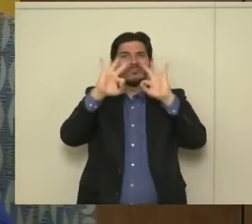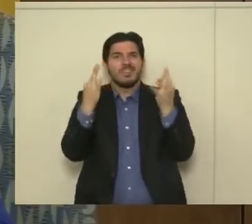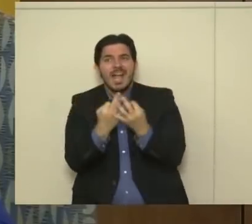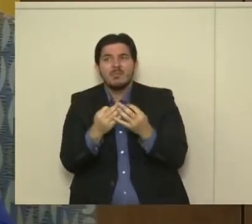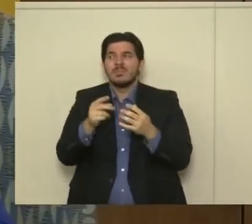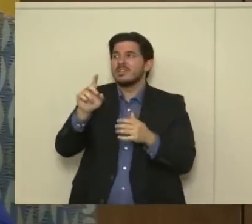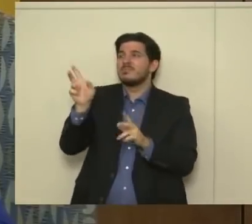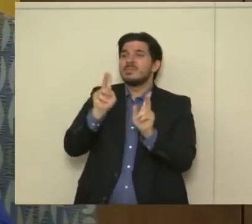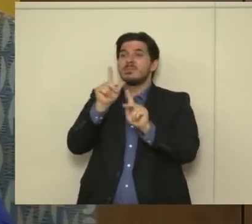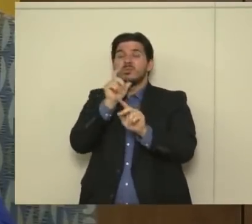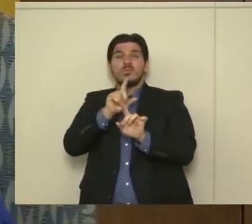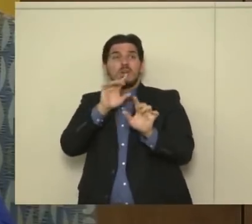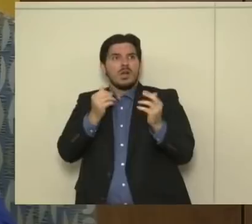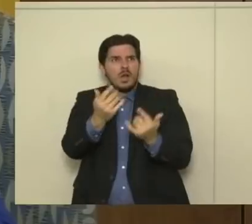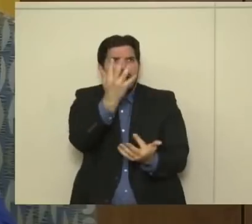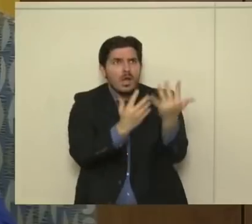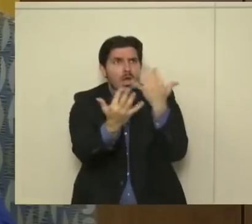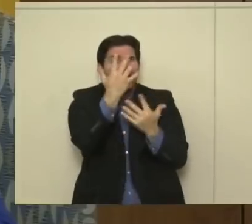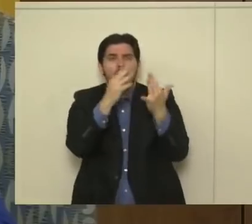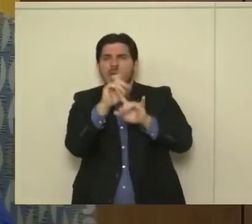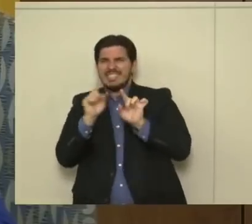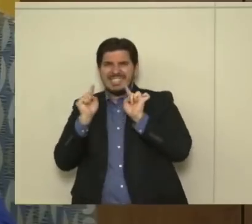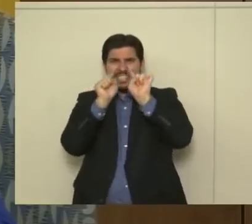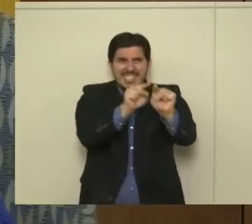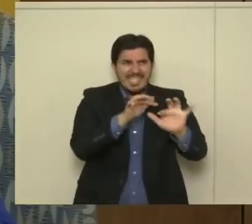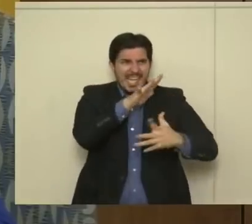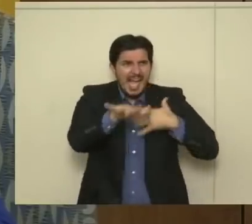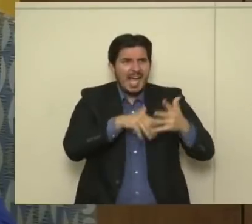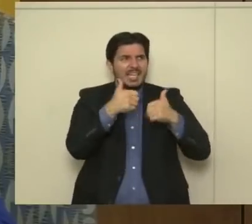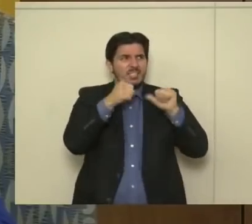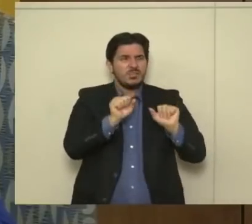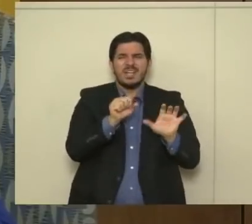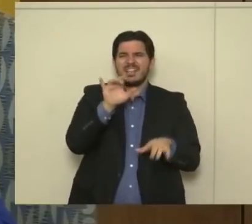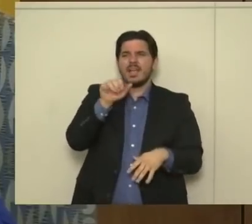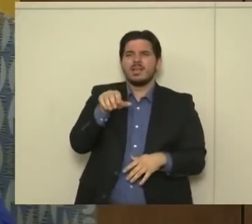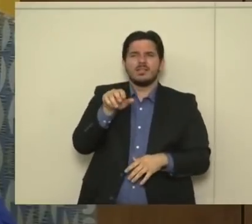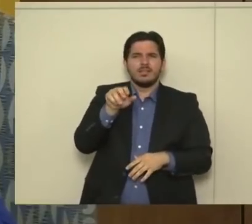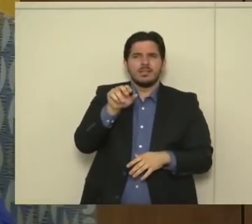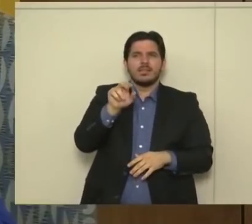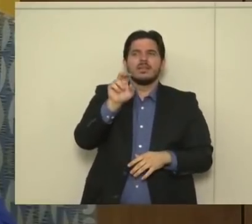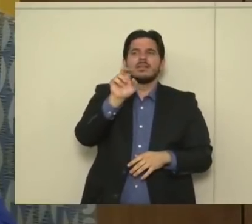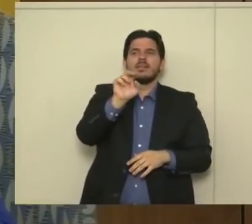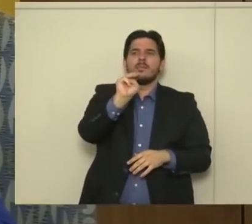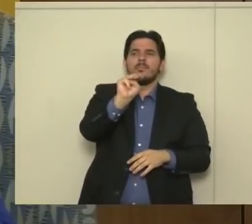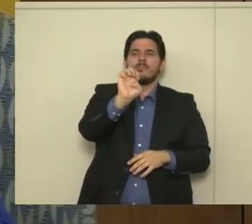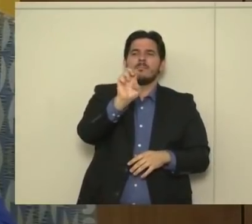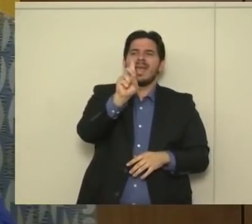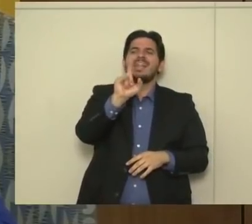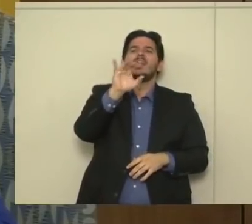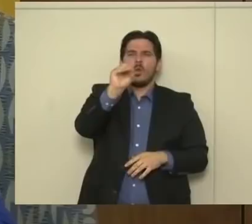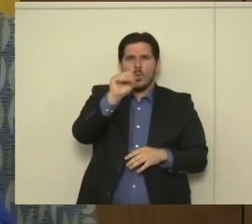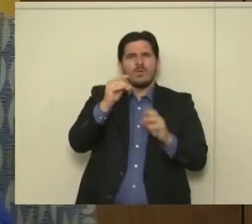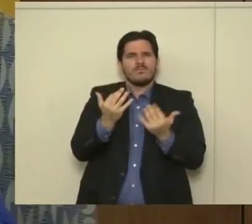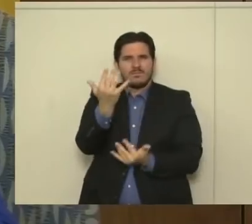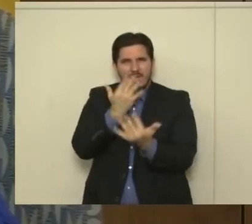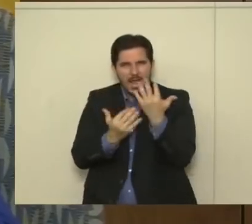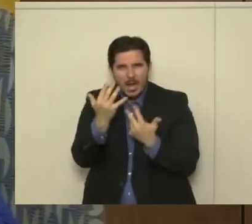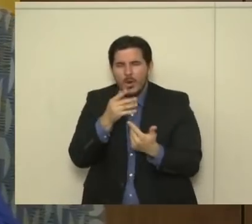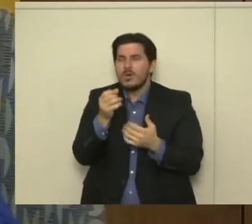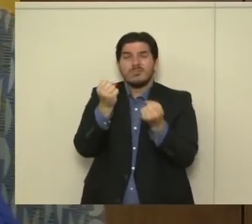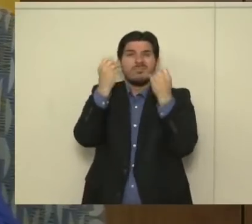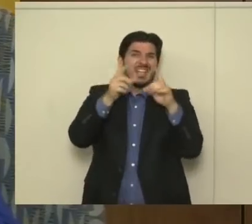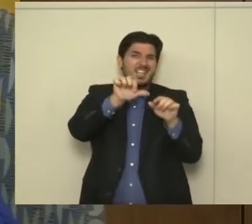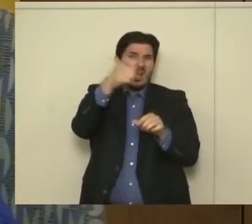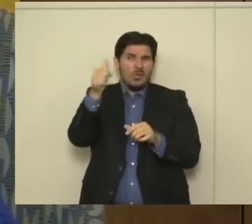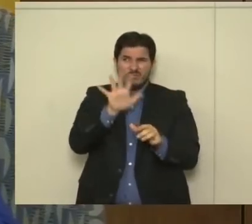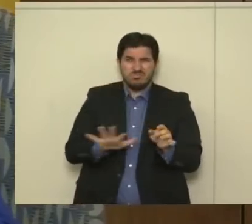responders who are right now battling the Medio fire here in Santa Fe and many other fires currently